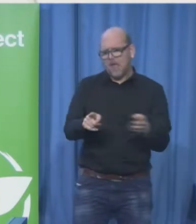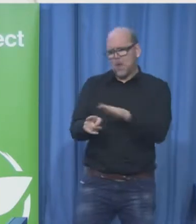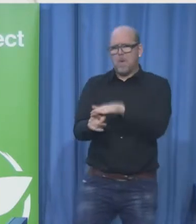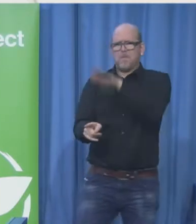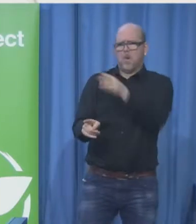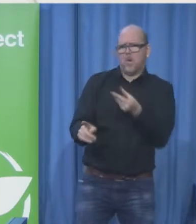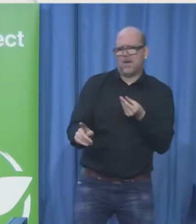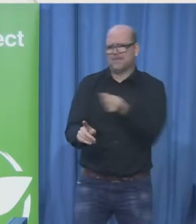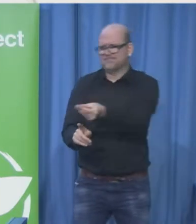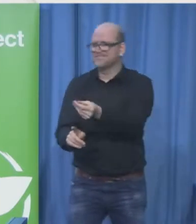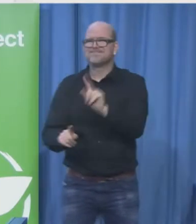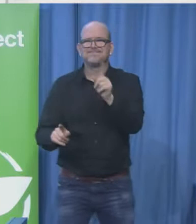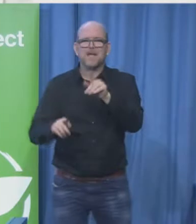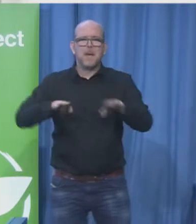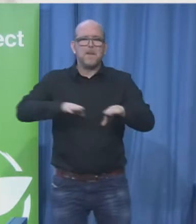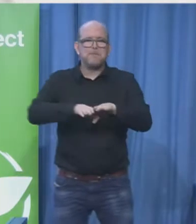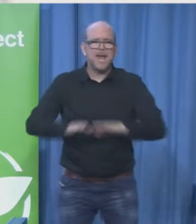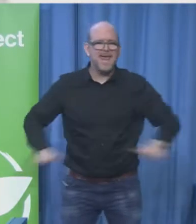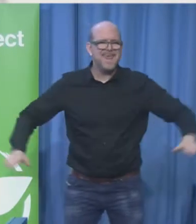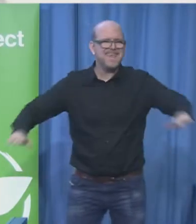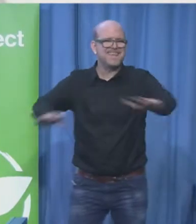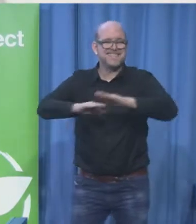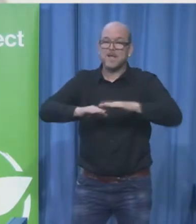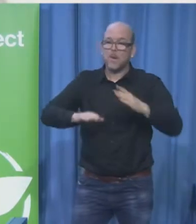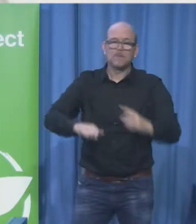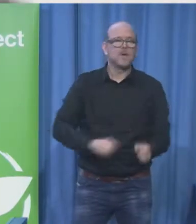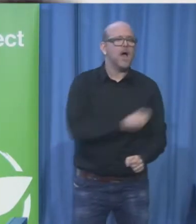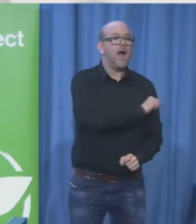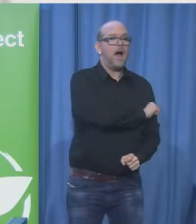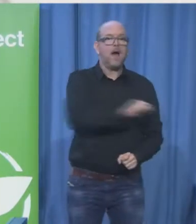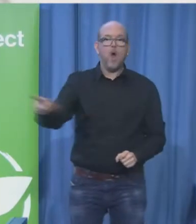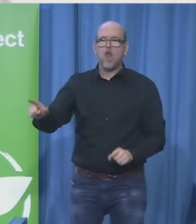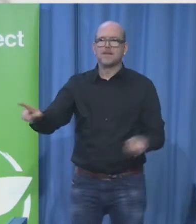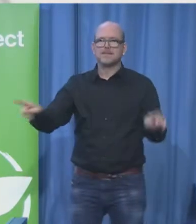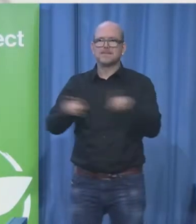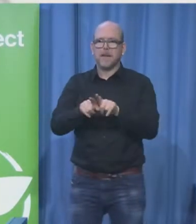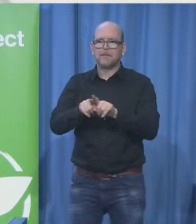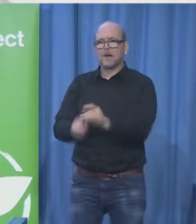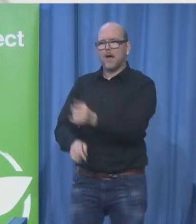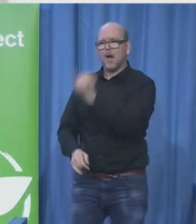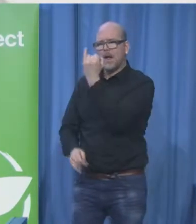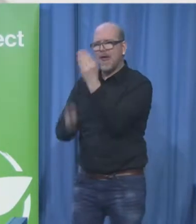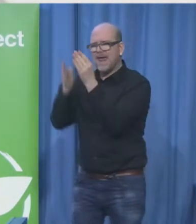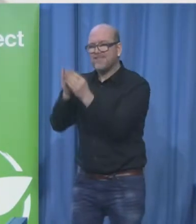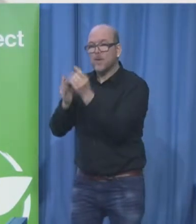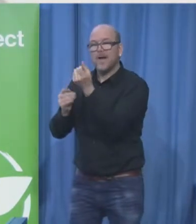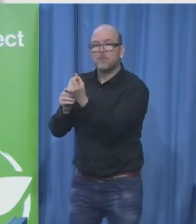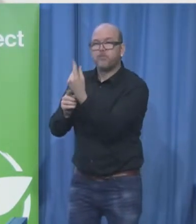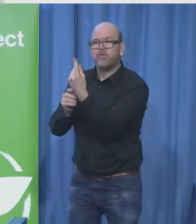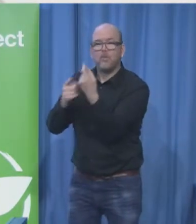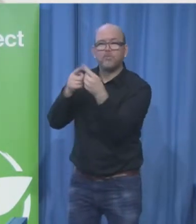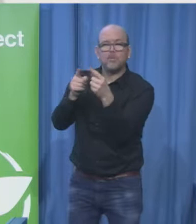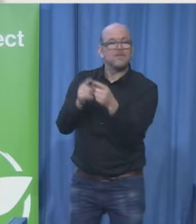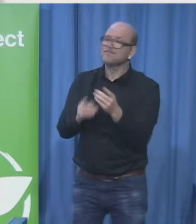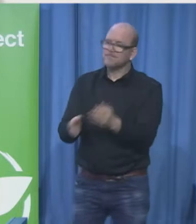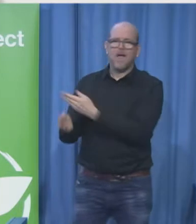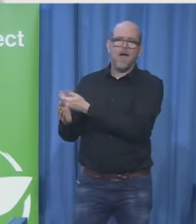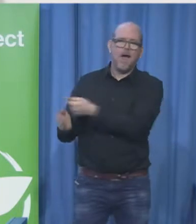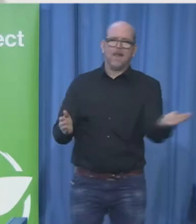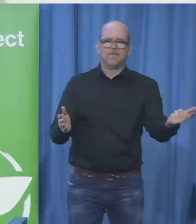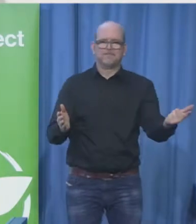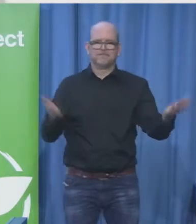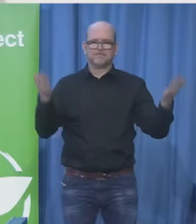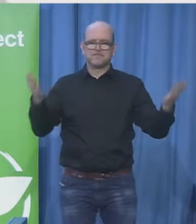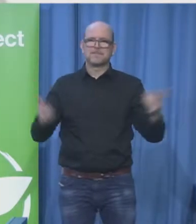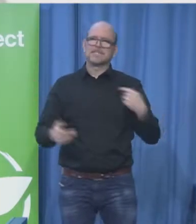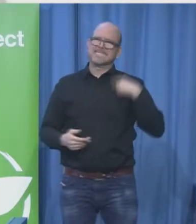sustainability. Globally, discrimination has advanced, consolidated itself. Our challenge